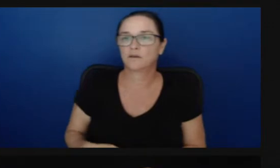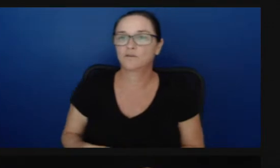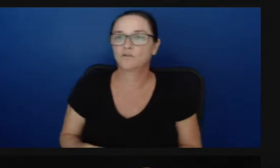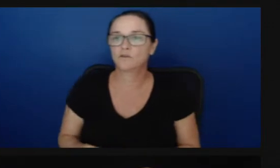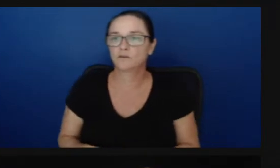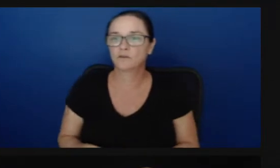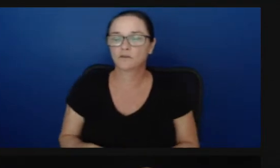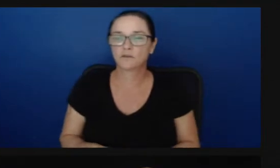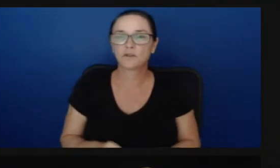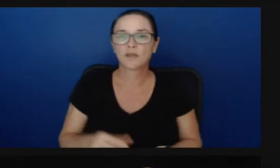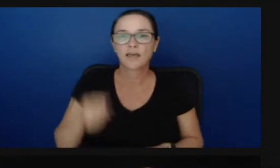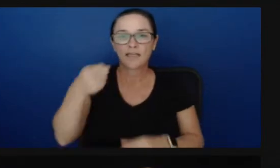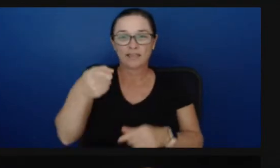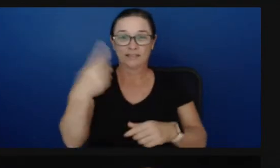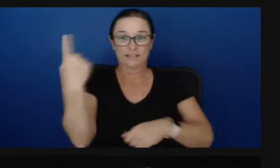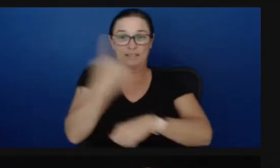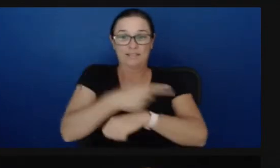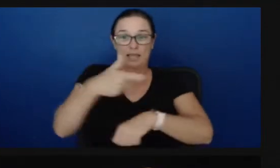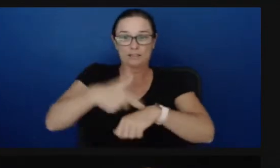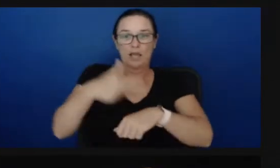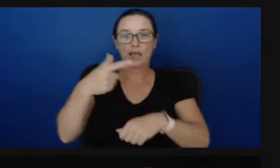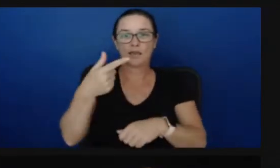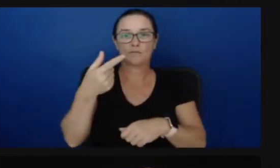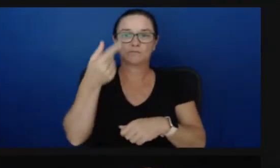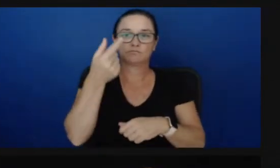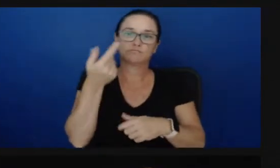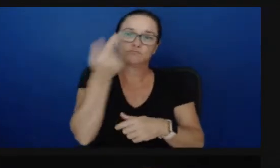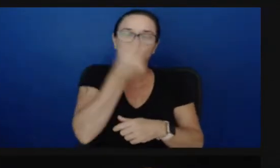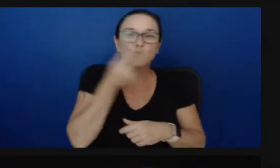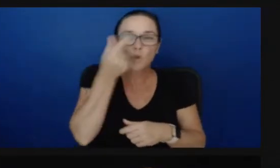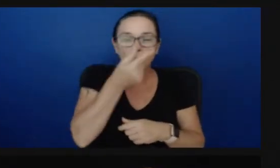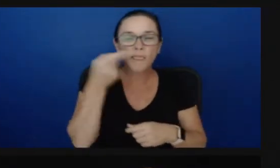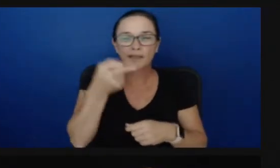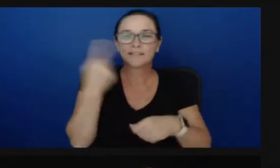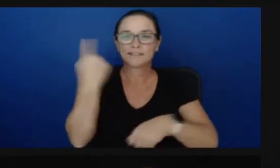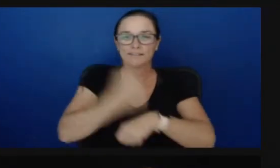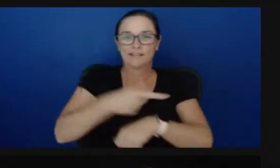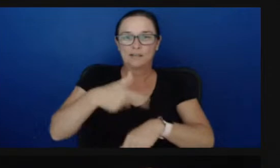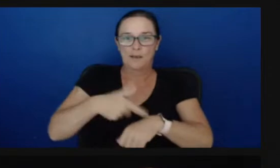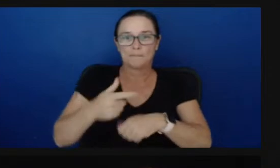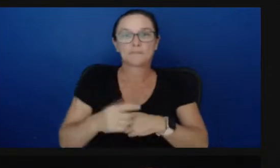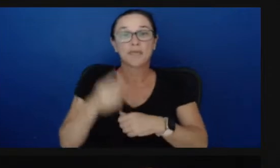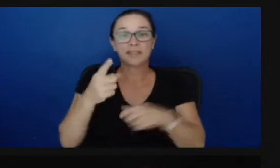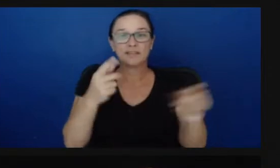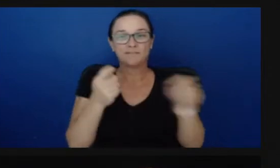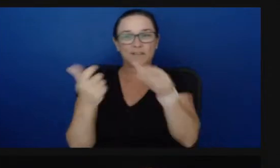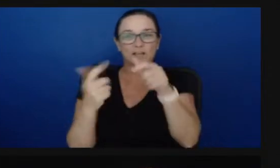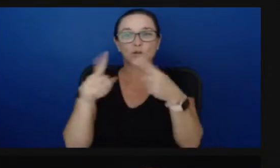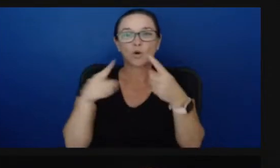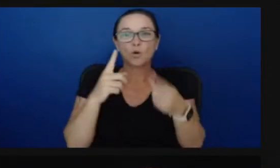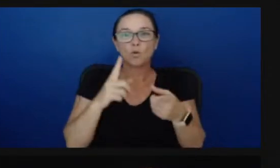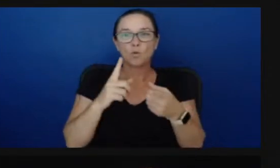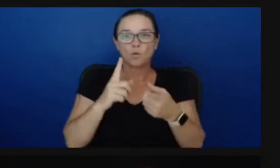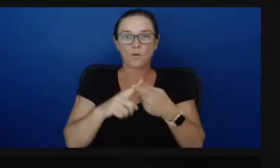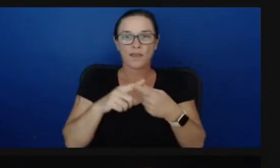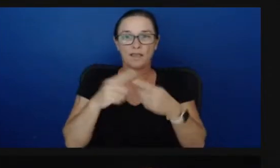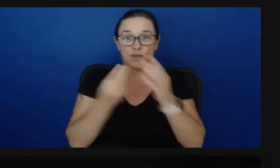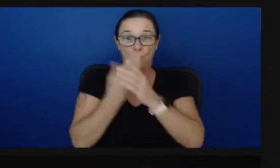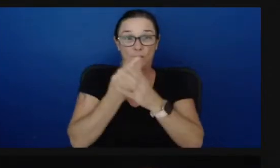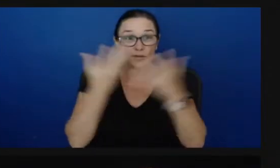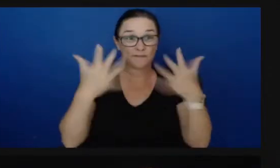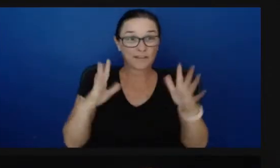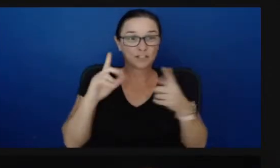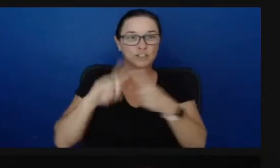looking at Kilauea. And I'll play this on a loop. It's done very, very fast, ever since eruption ended until now. You see a little bit